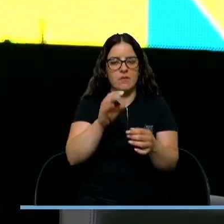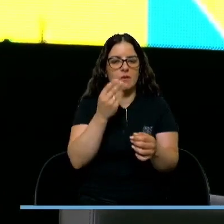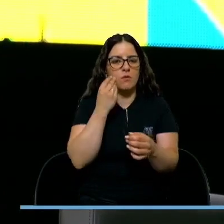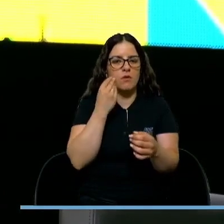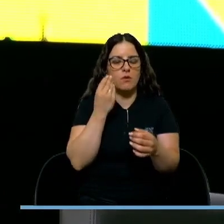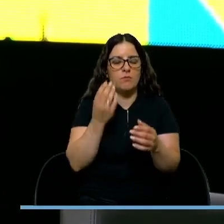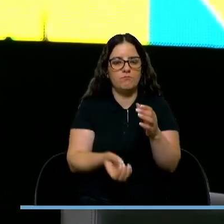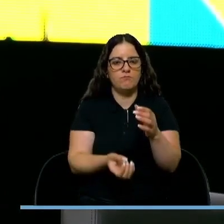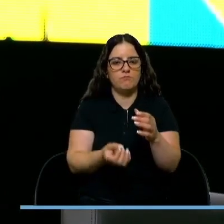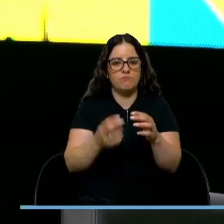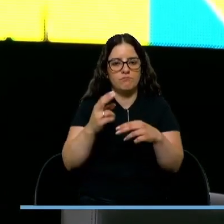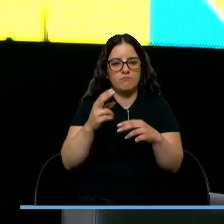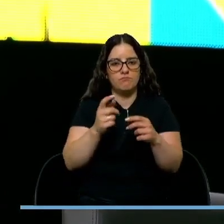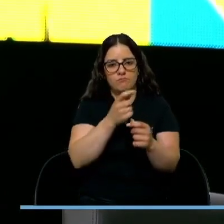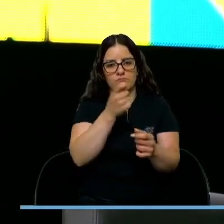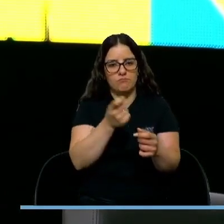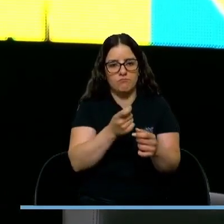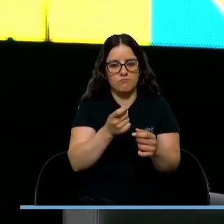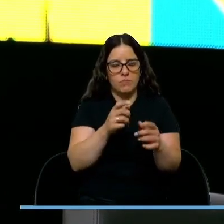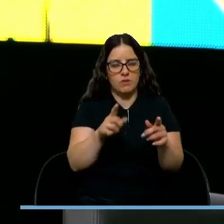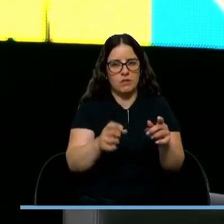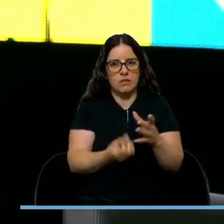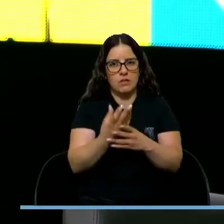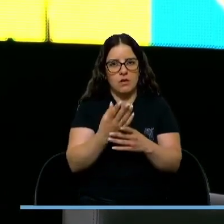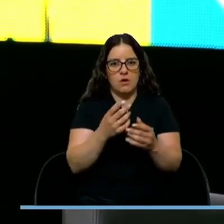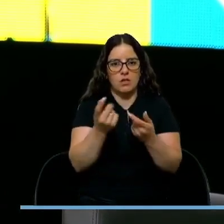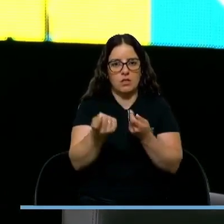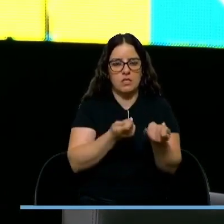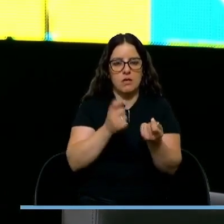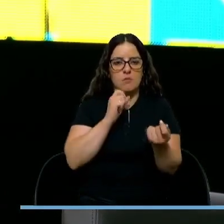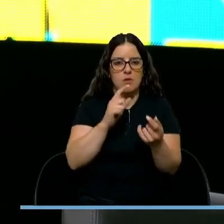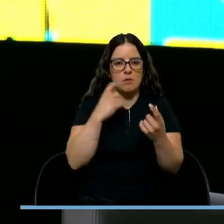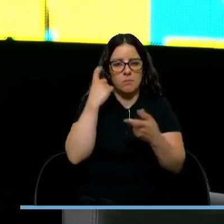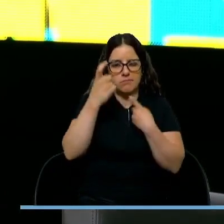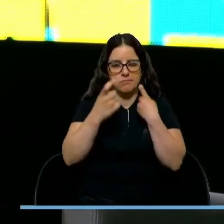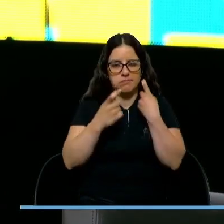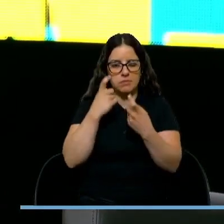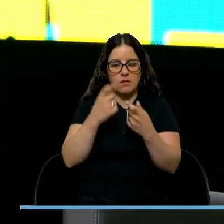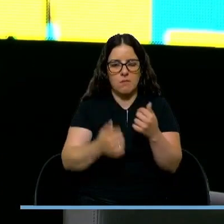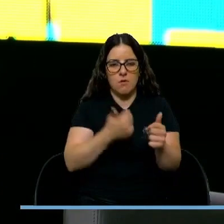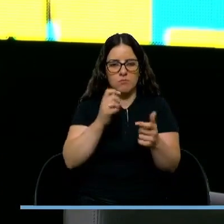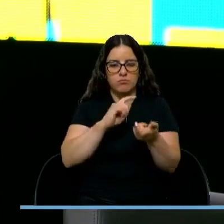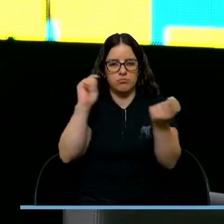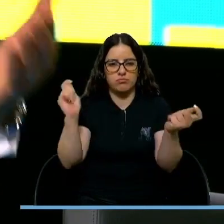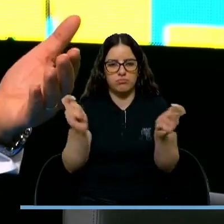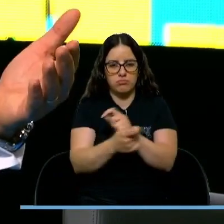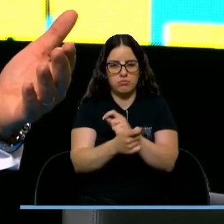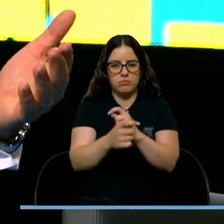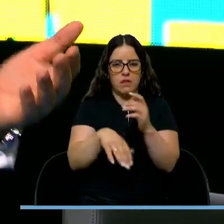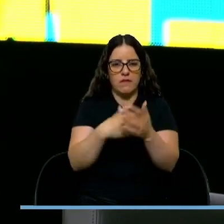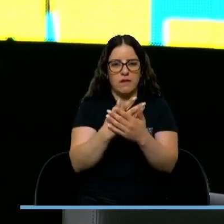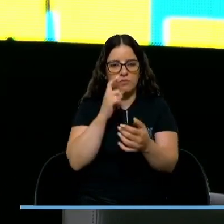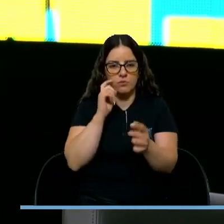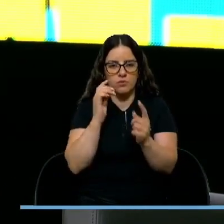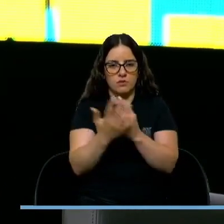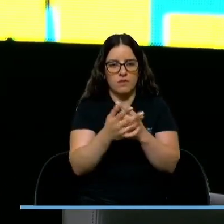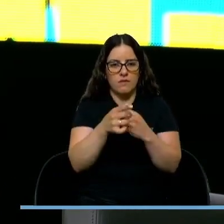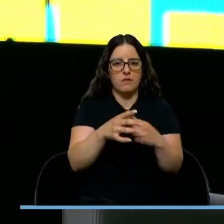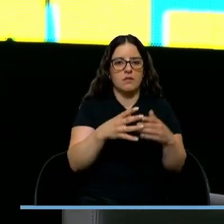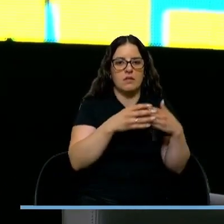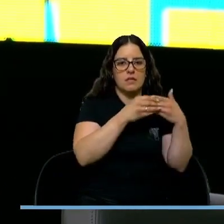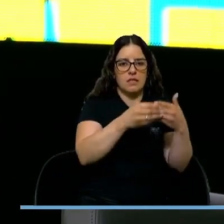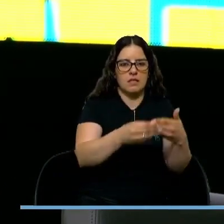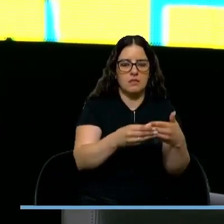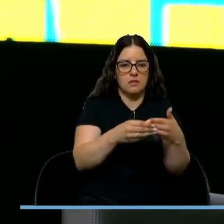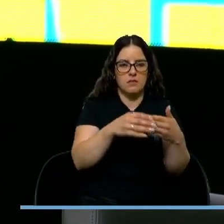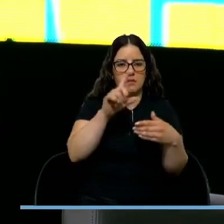how the operative model of organization can be rethought of being more sustainable.